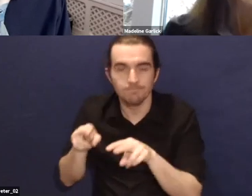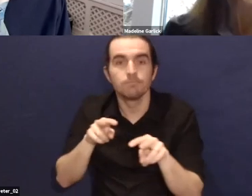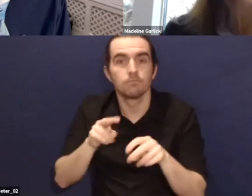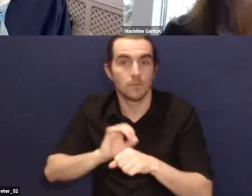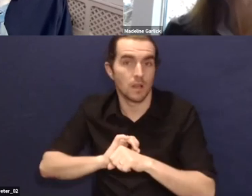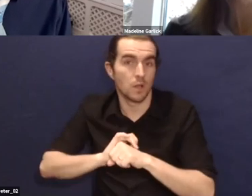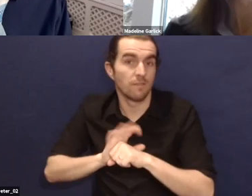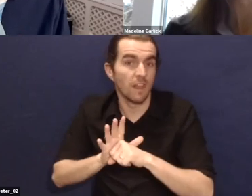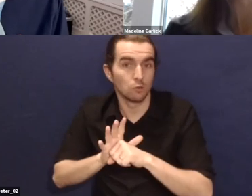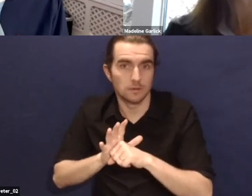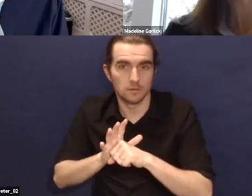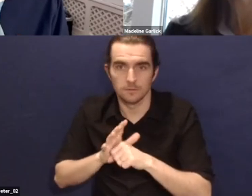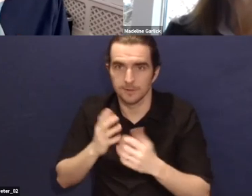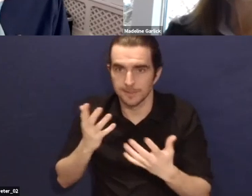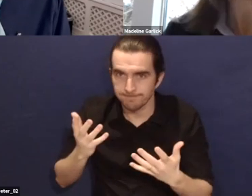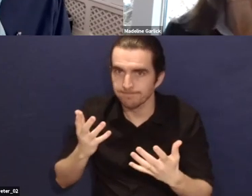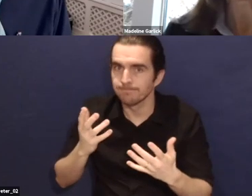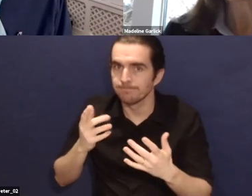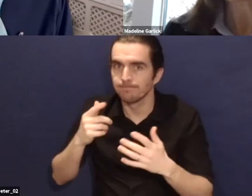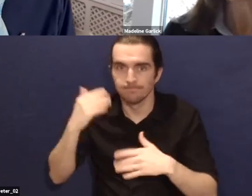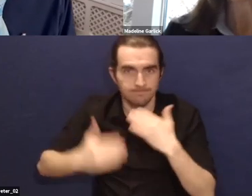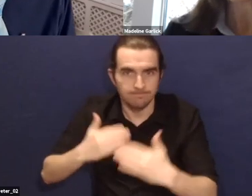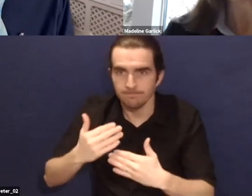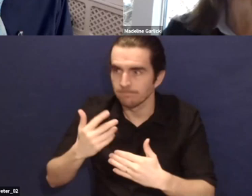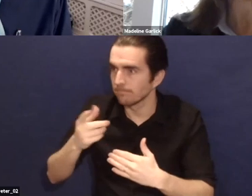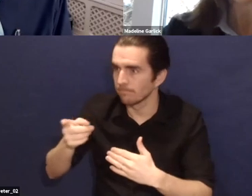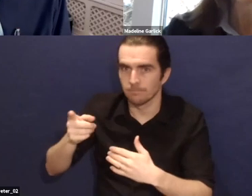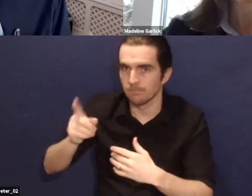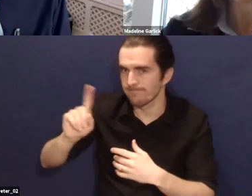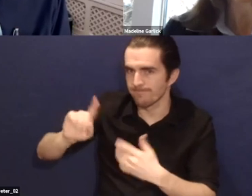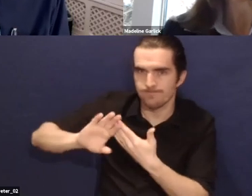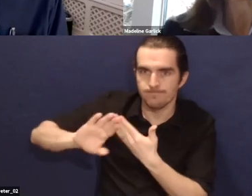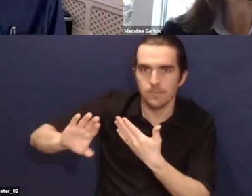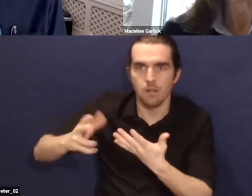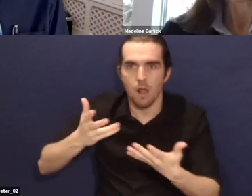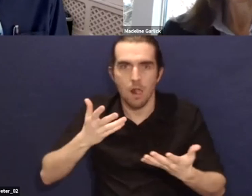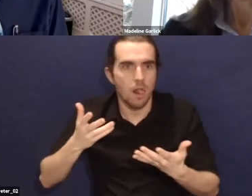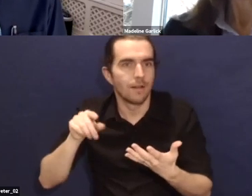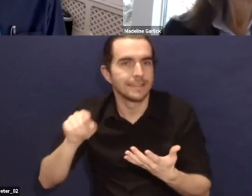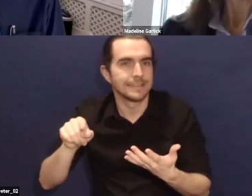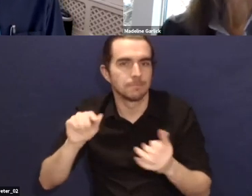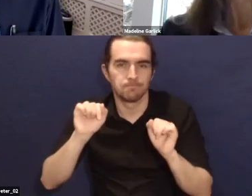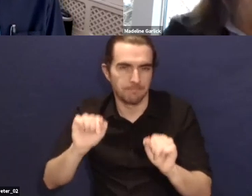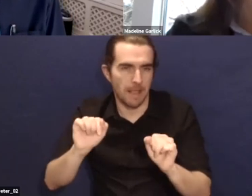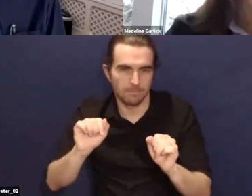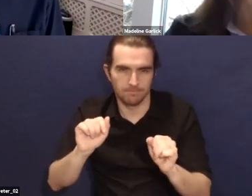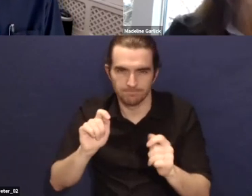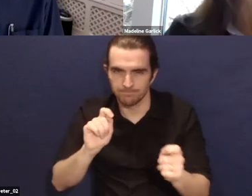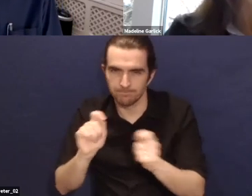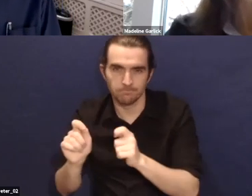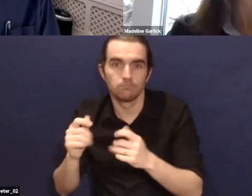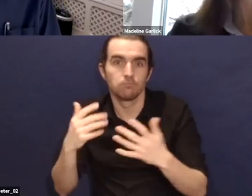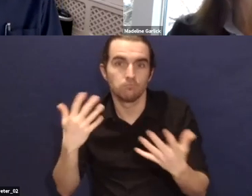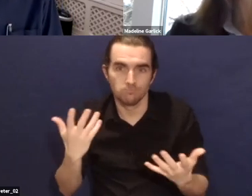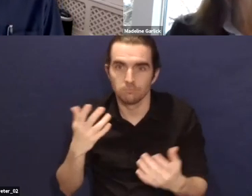there's difficulties in enabling proper social distancing and access to hygiene measures. So we welcome some of the moves that